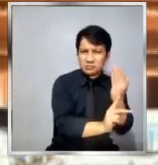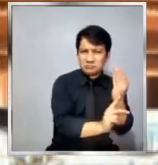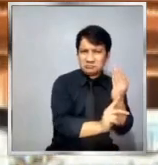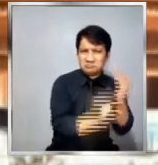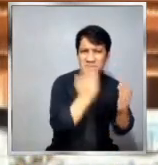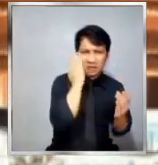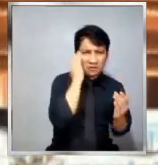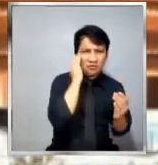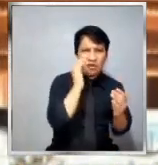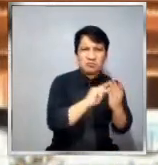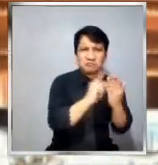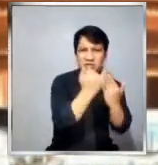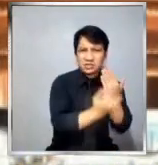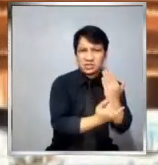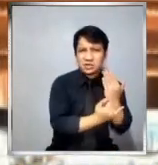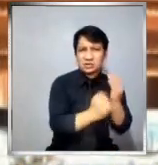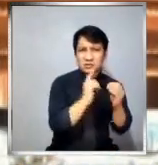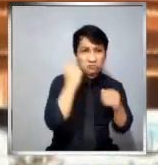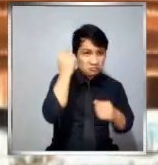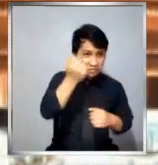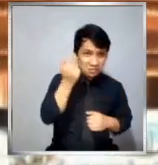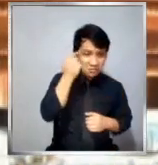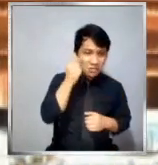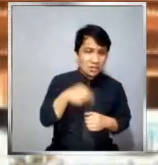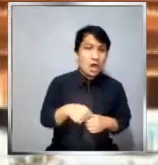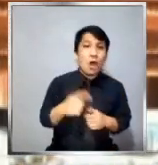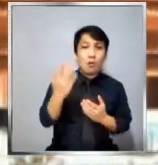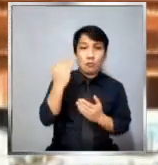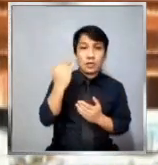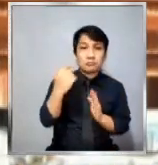That is the rule.